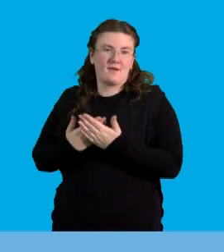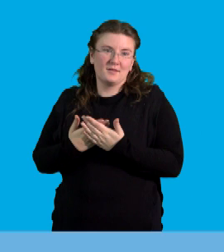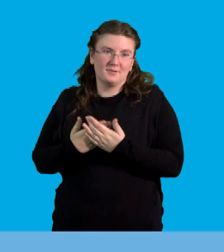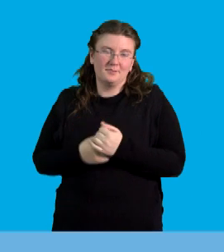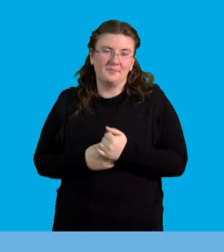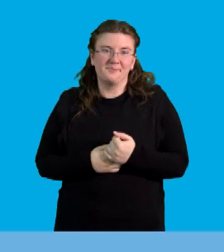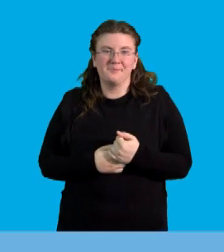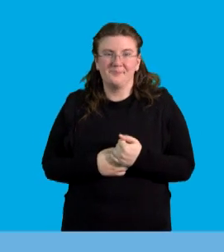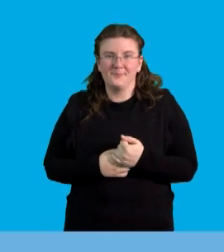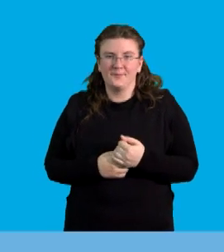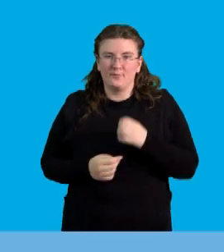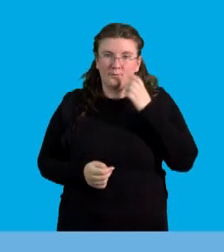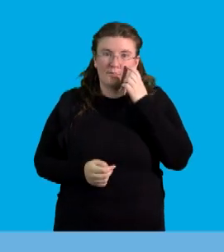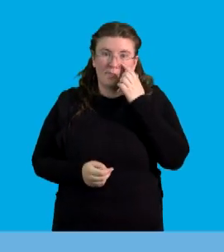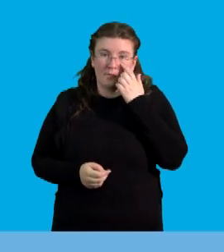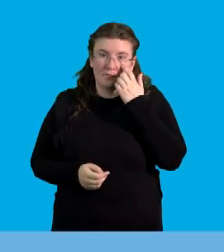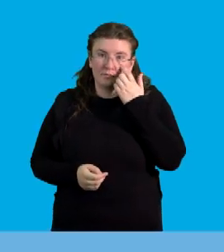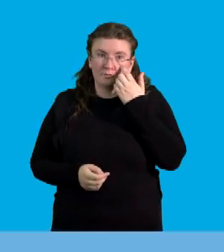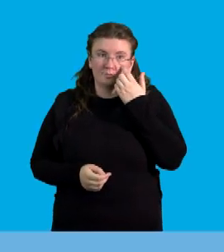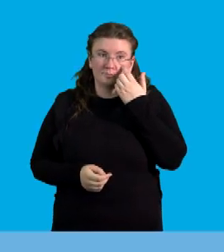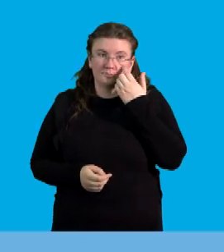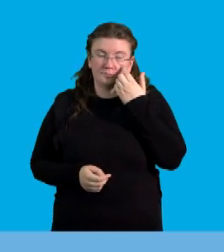for carbon.